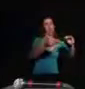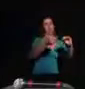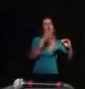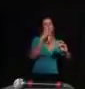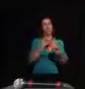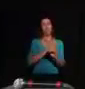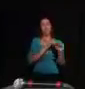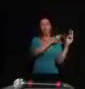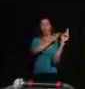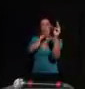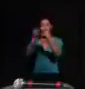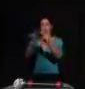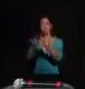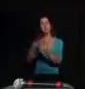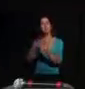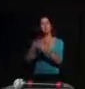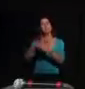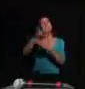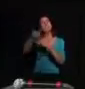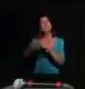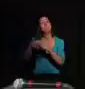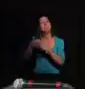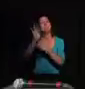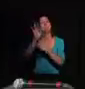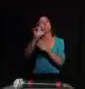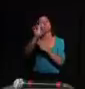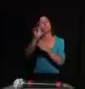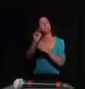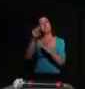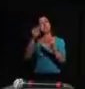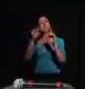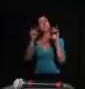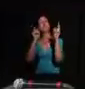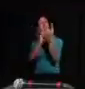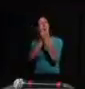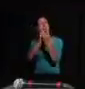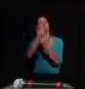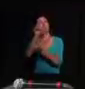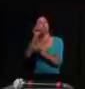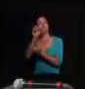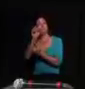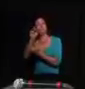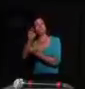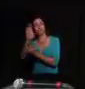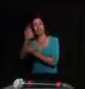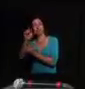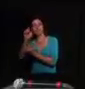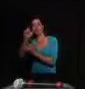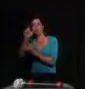watching this next film, where Joan is met by Dan Calvary of Quintex Entertainment in her home in